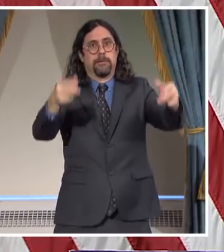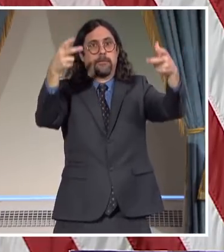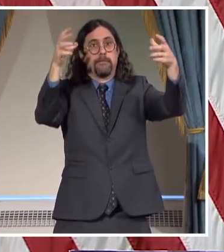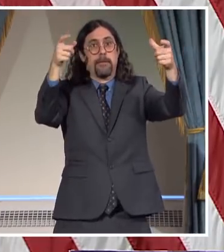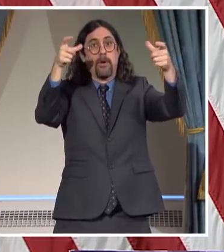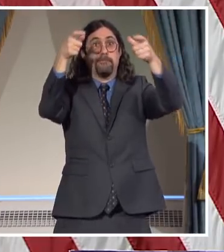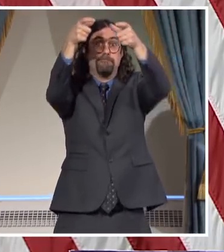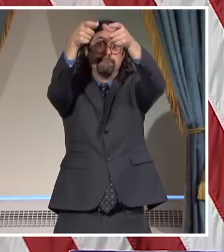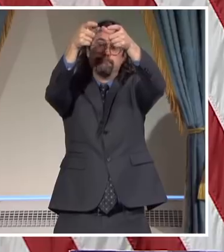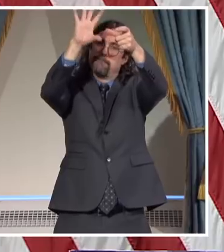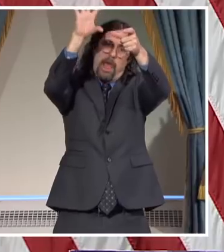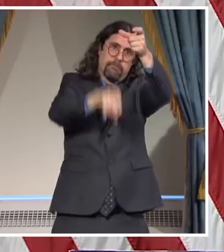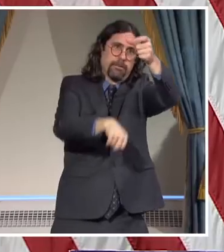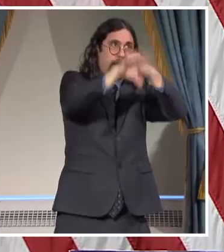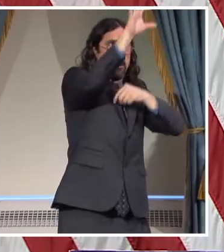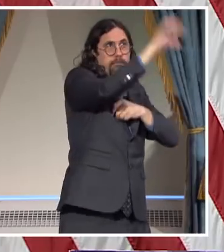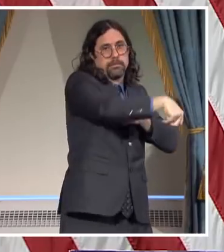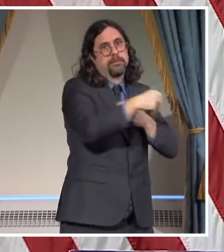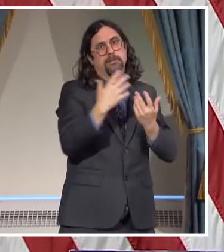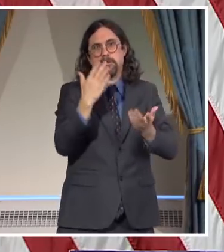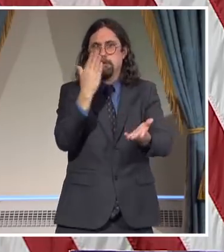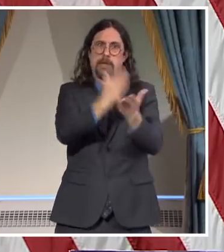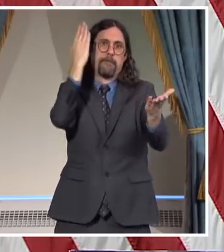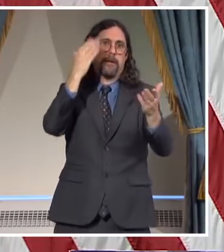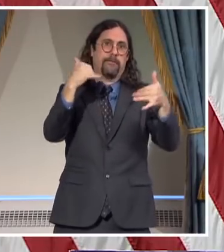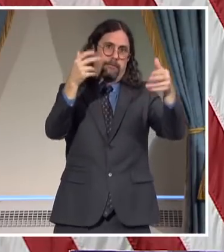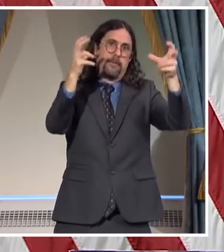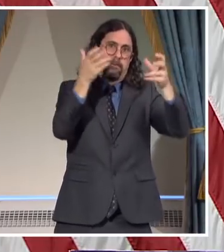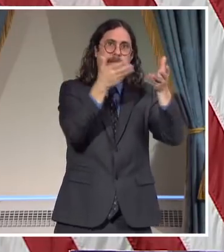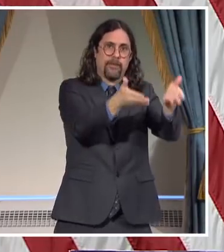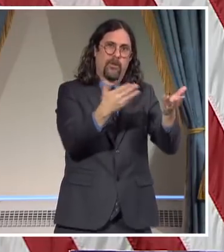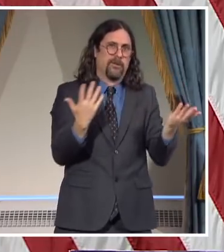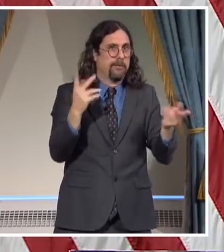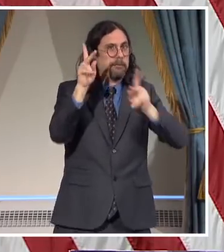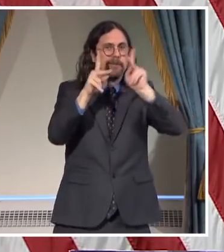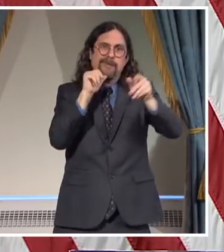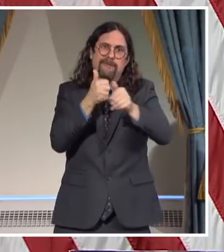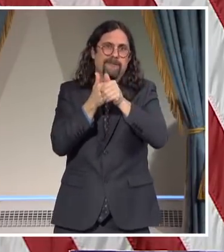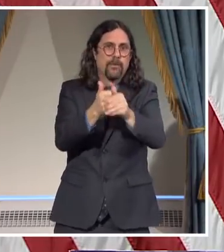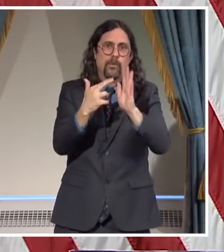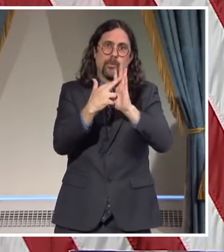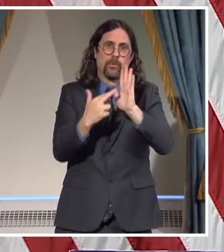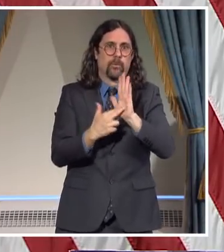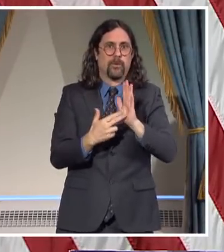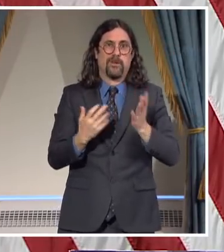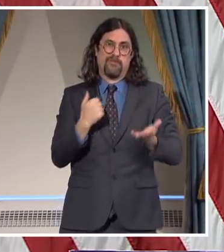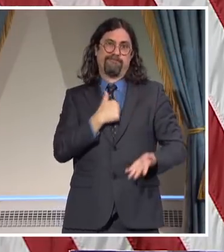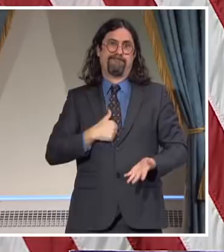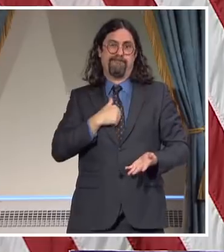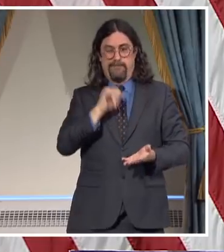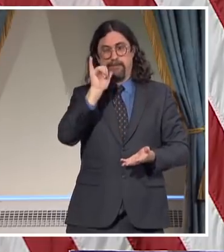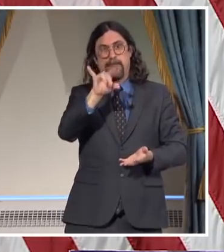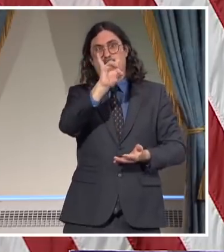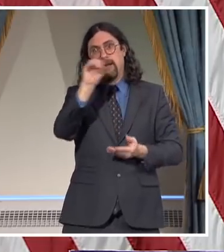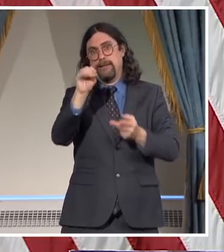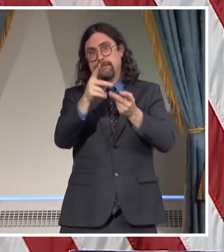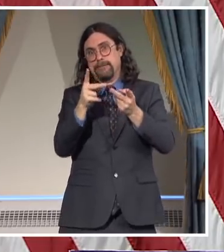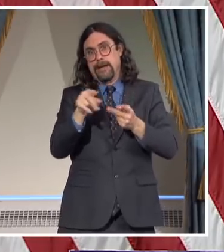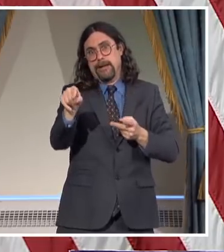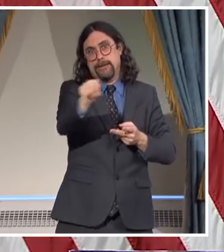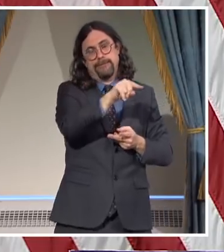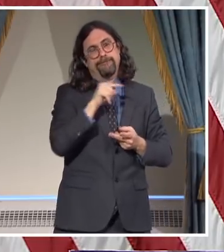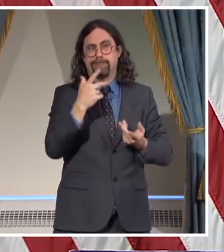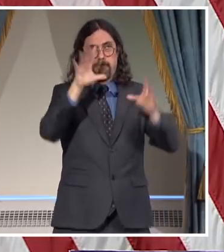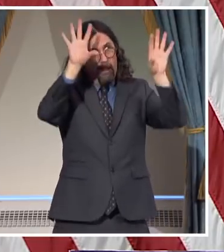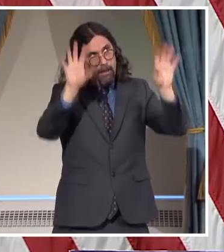do any other kind of recreation, and we'll be enforcing that. But there will not be any basketball games because there will not be any basketball hoops.